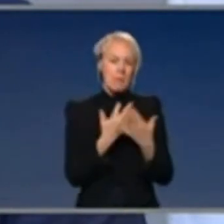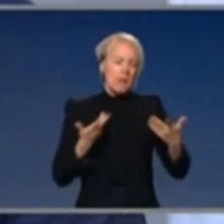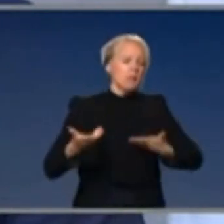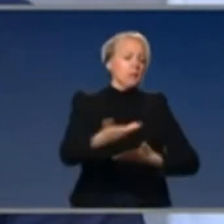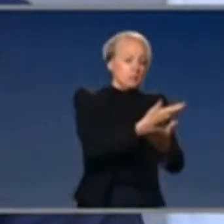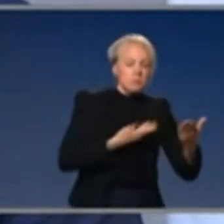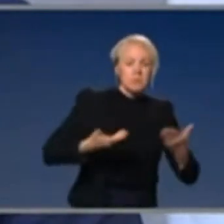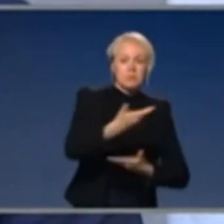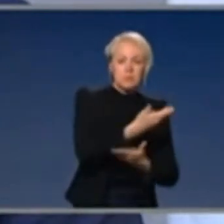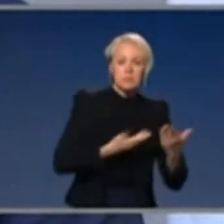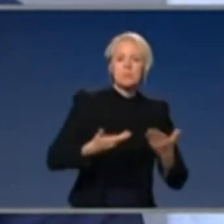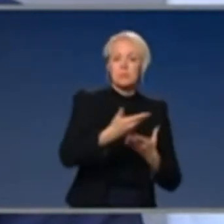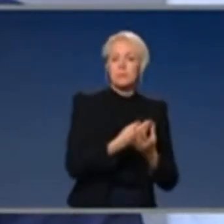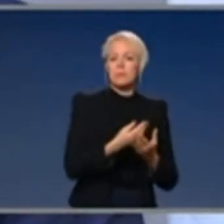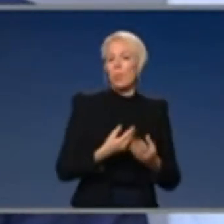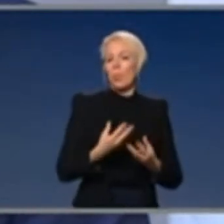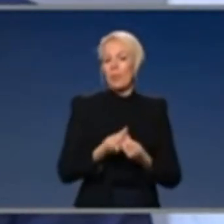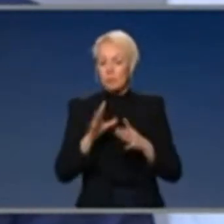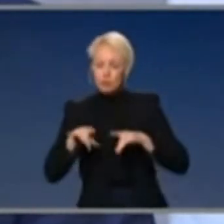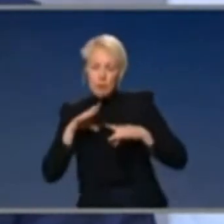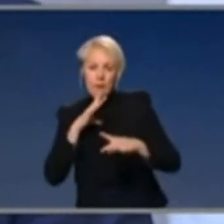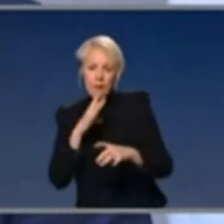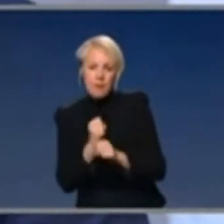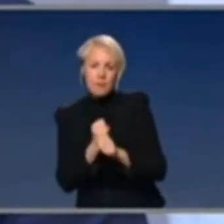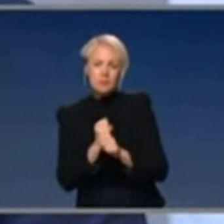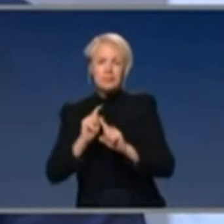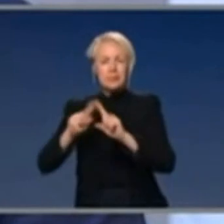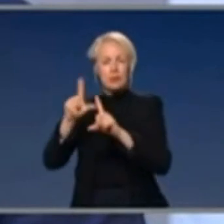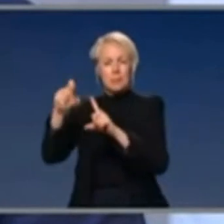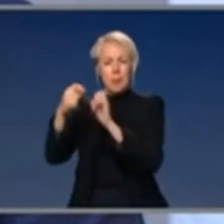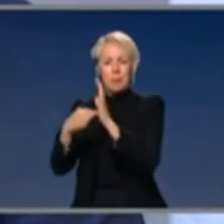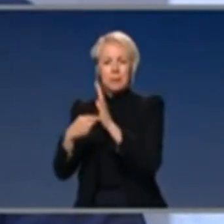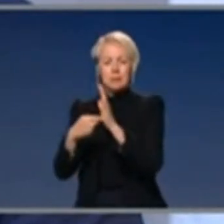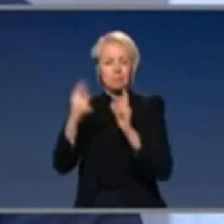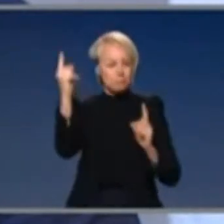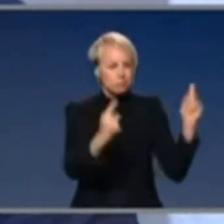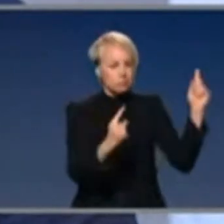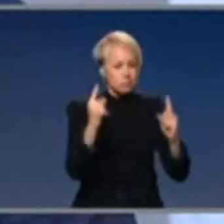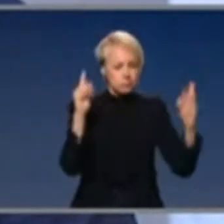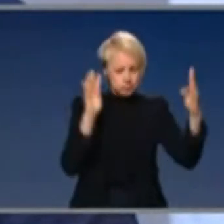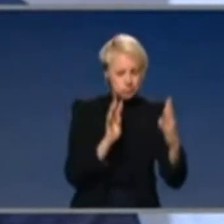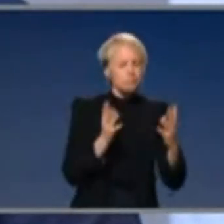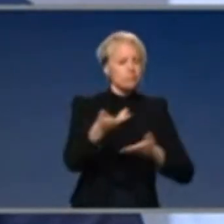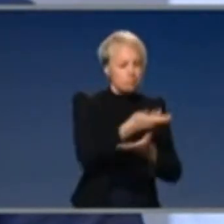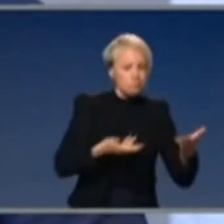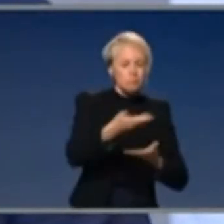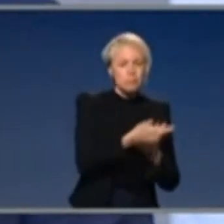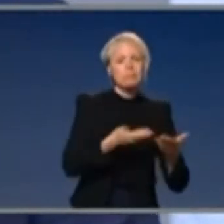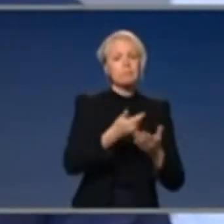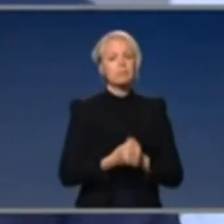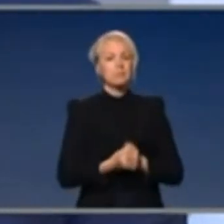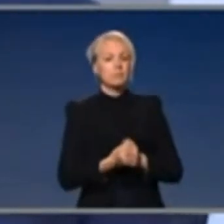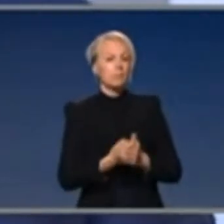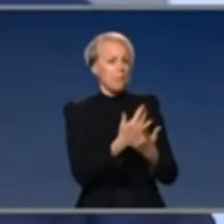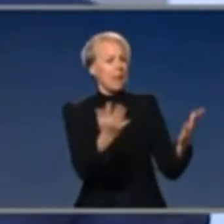should probably better describe it as, from Commonwealth departments and agencies, and quite a lot of departments of infrastructure, industry and others were providing